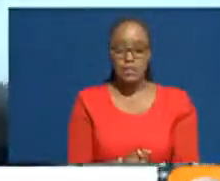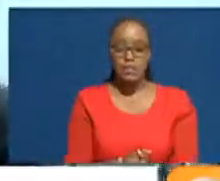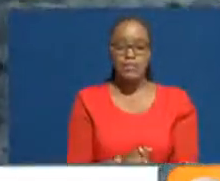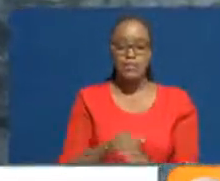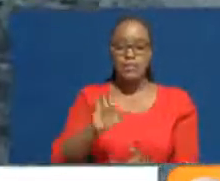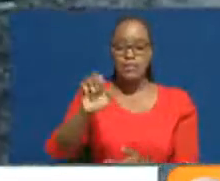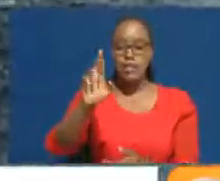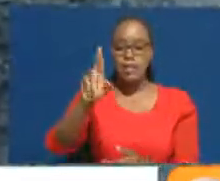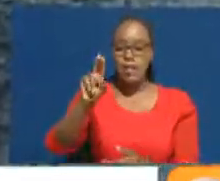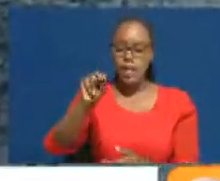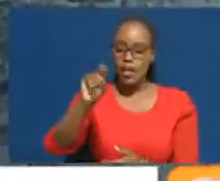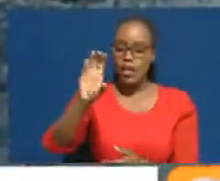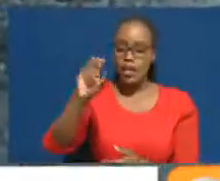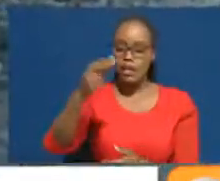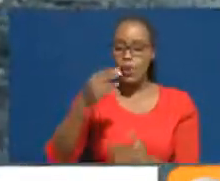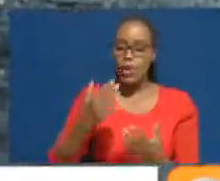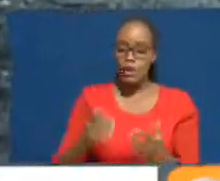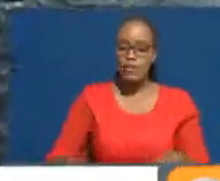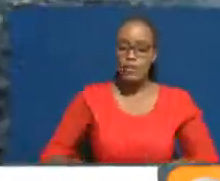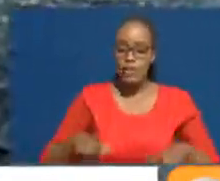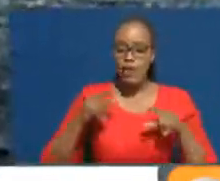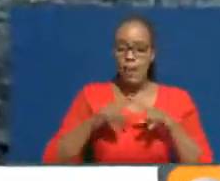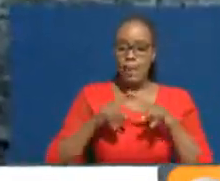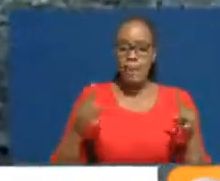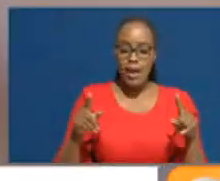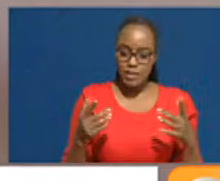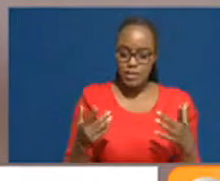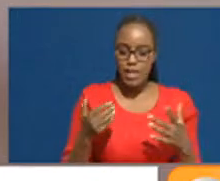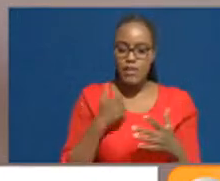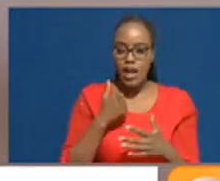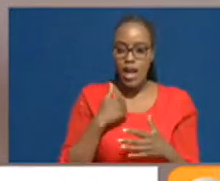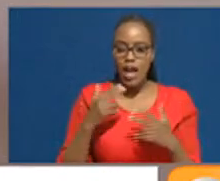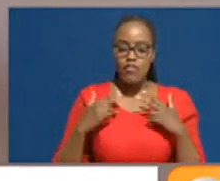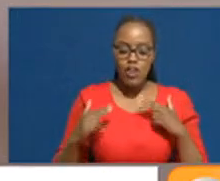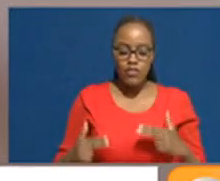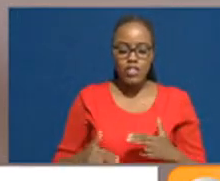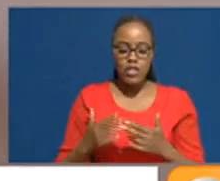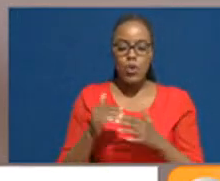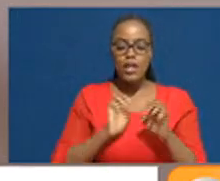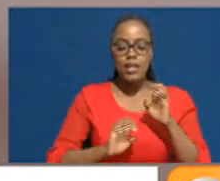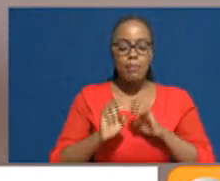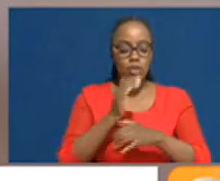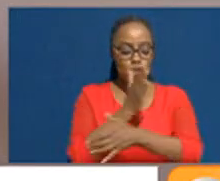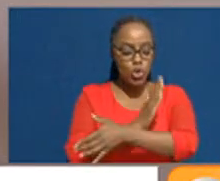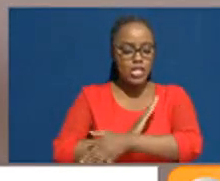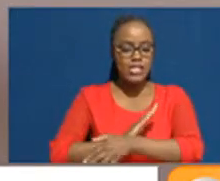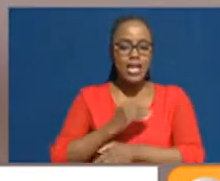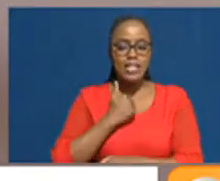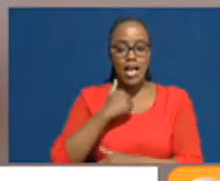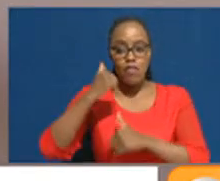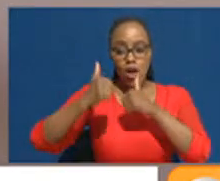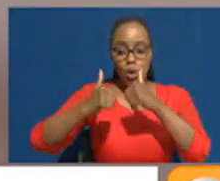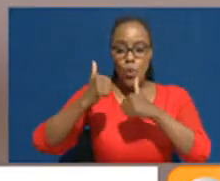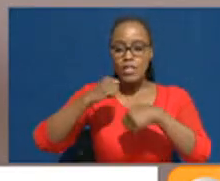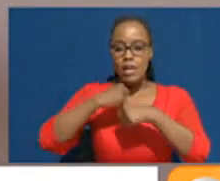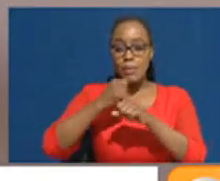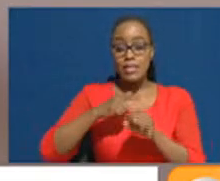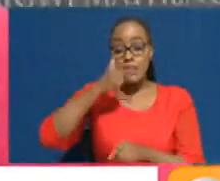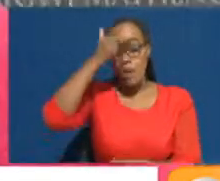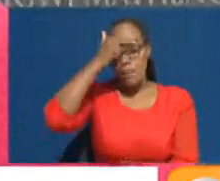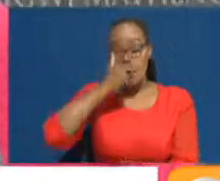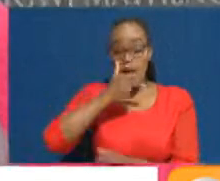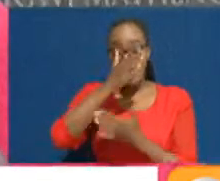Enoch might have survived the attack, but not without physical and emotional scars, which left him partially